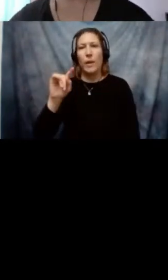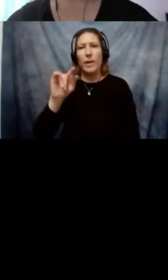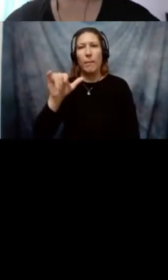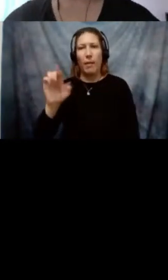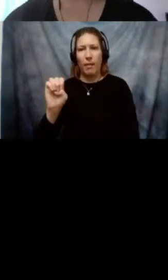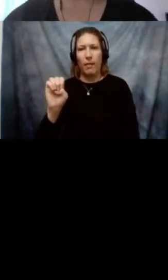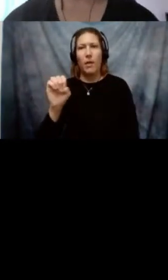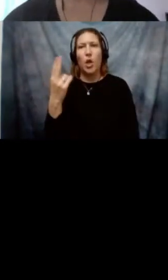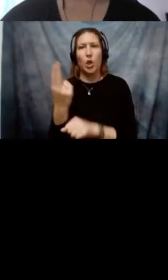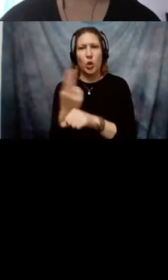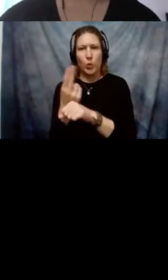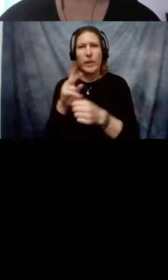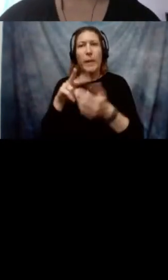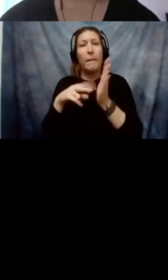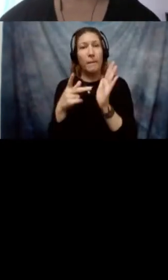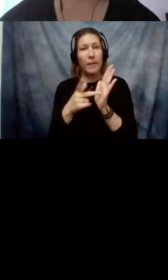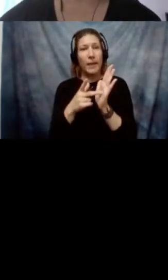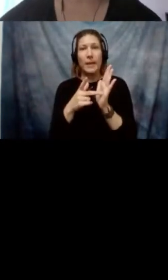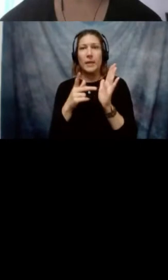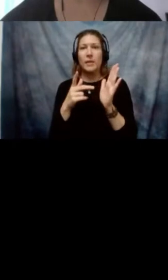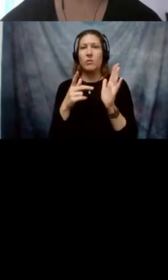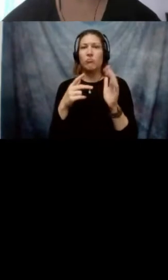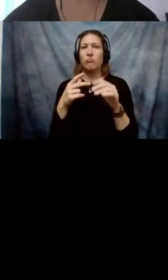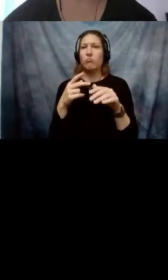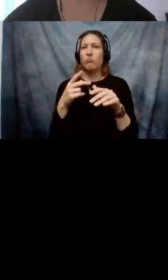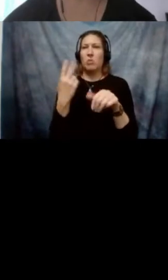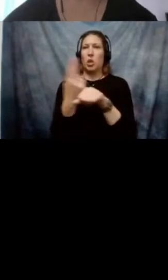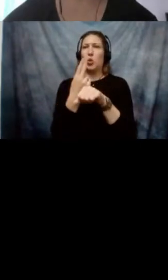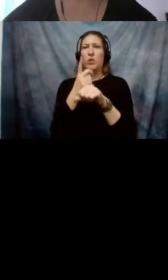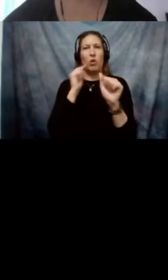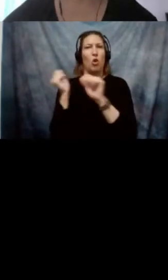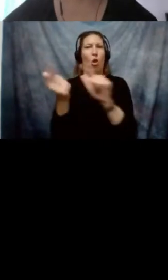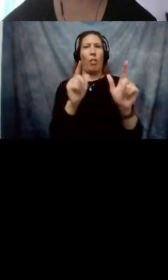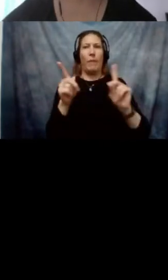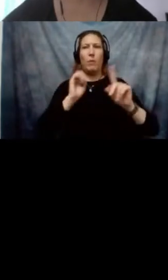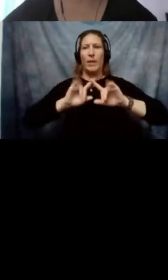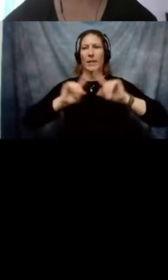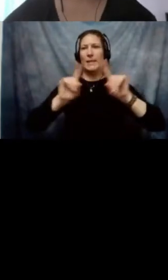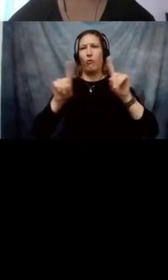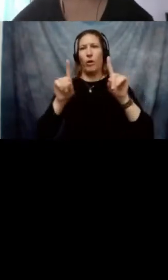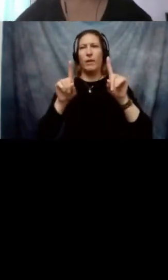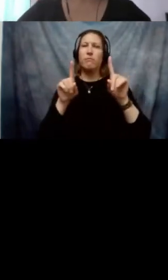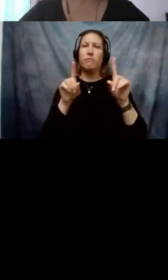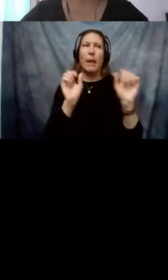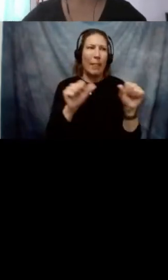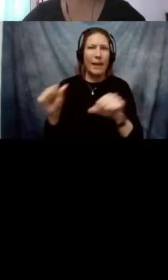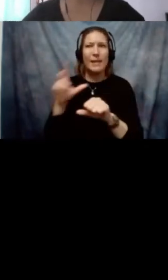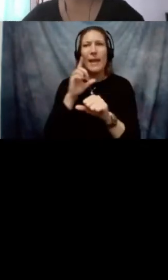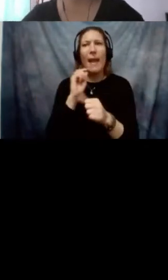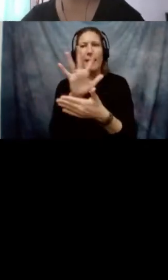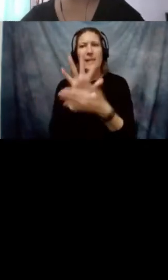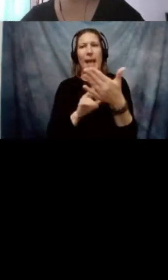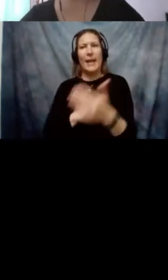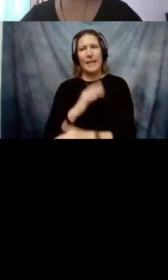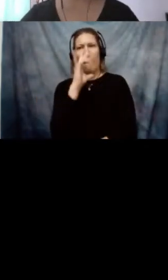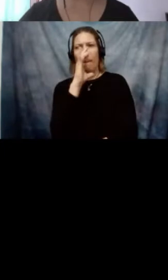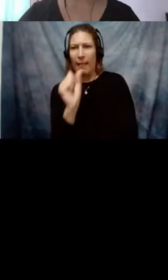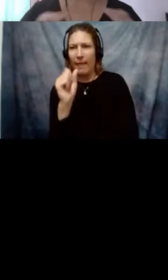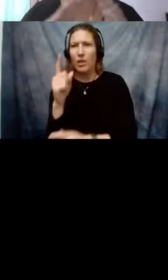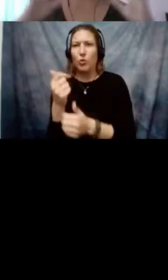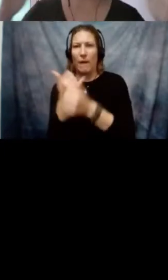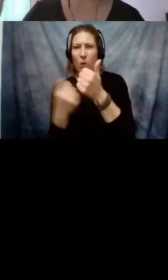for all learners with diverse abilities, and the design is appealing to everybody. We're also talking about flexibility in use, which accommodates a